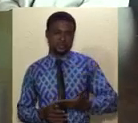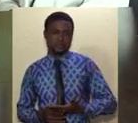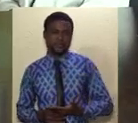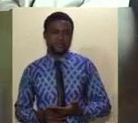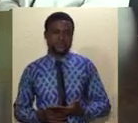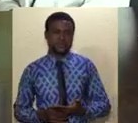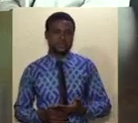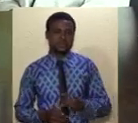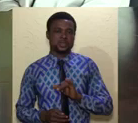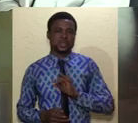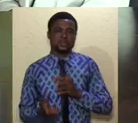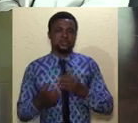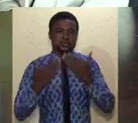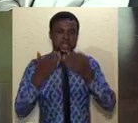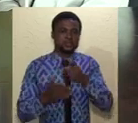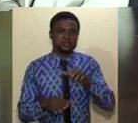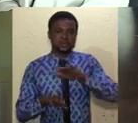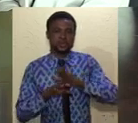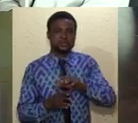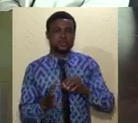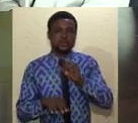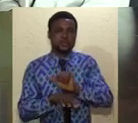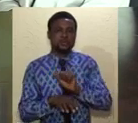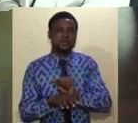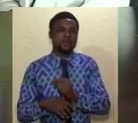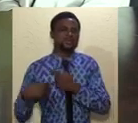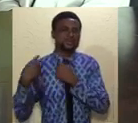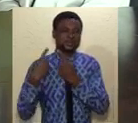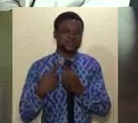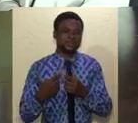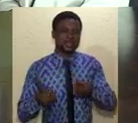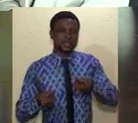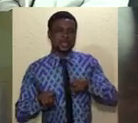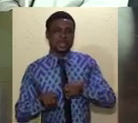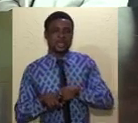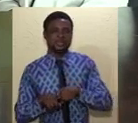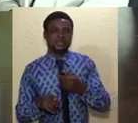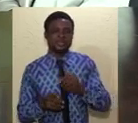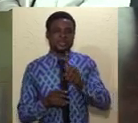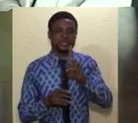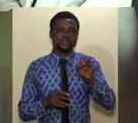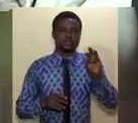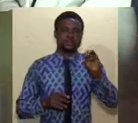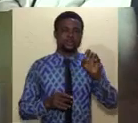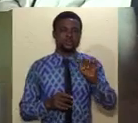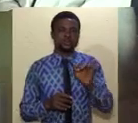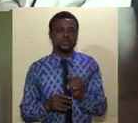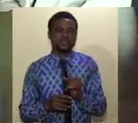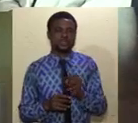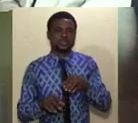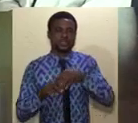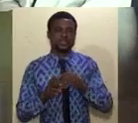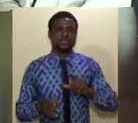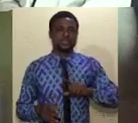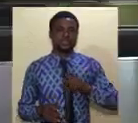obliging us. I want to commend you on your work so far as regards domestic and sexual violence response